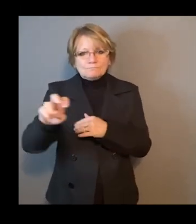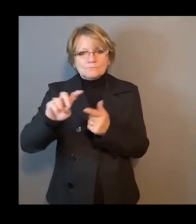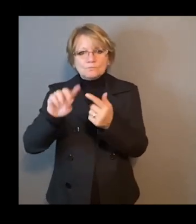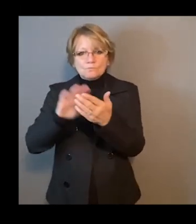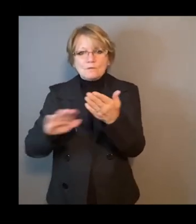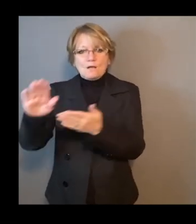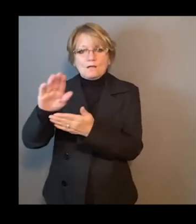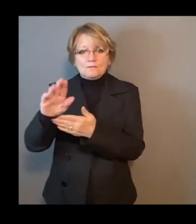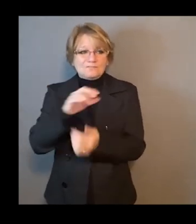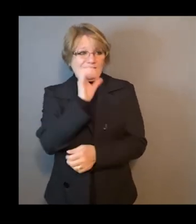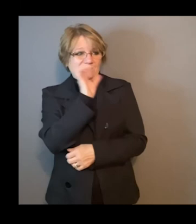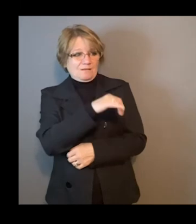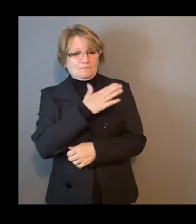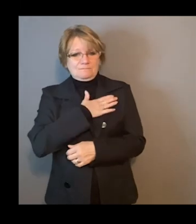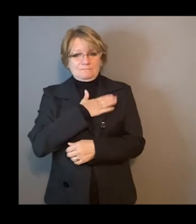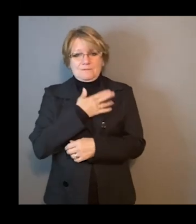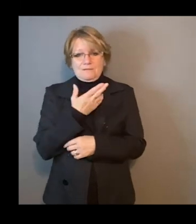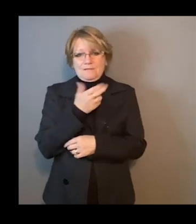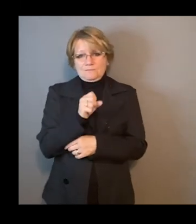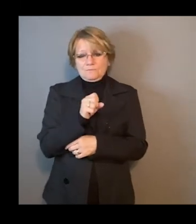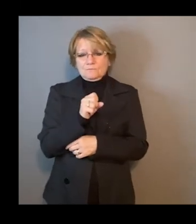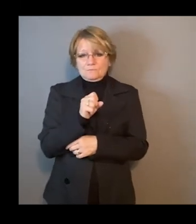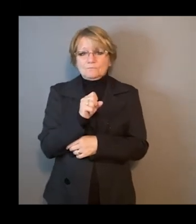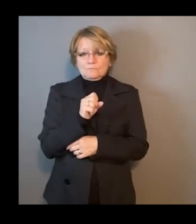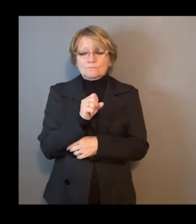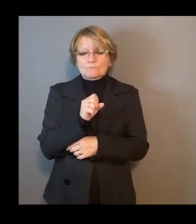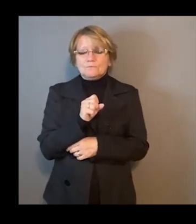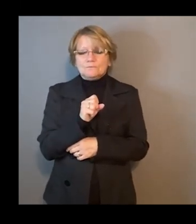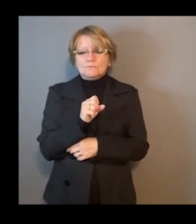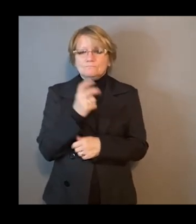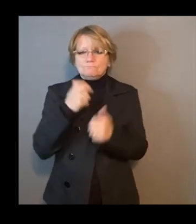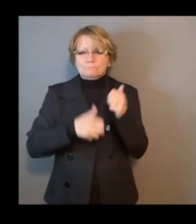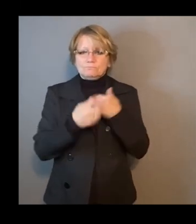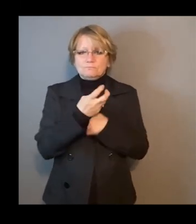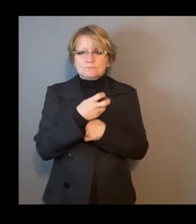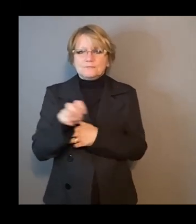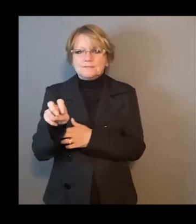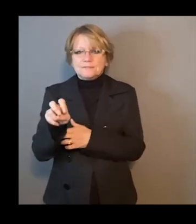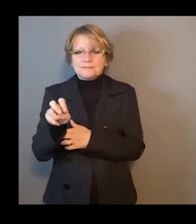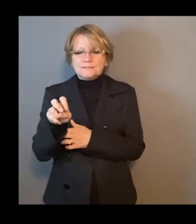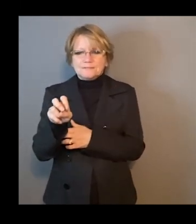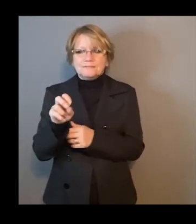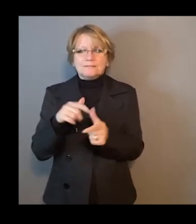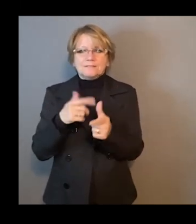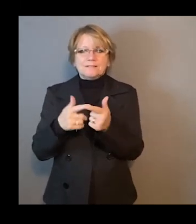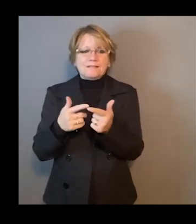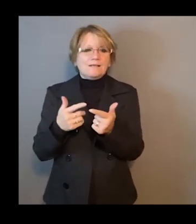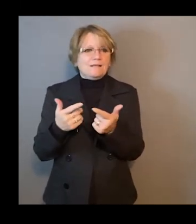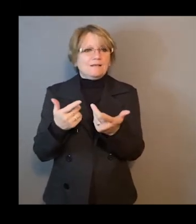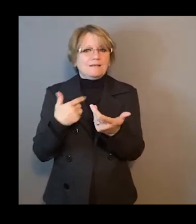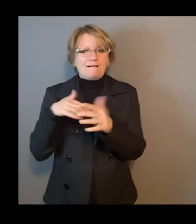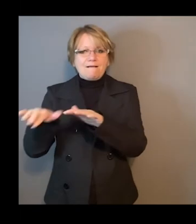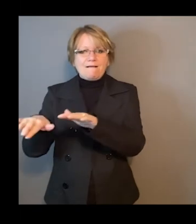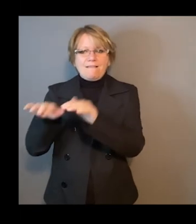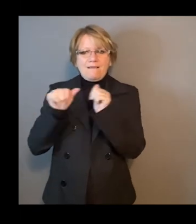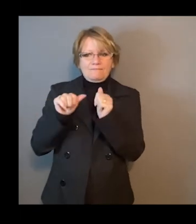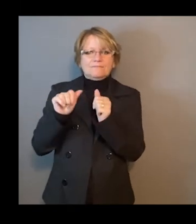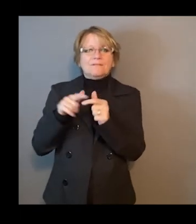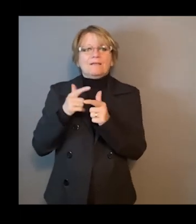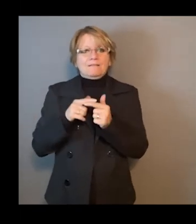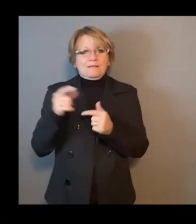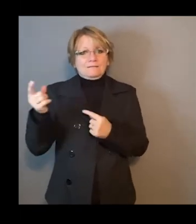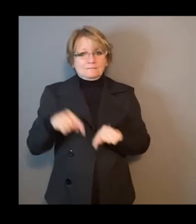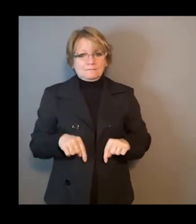college. And that was basically my high school. And, you know, it was kind of tough to transition. And then I actually left that school. It didn't work out. And then BCC